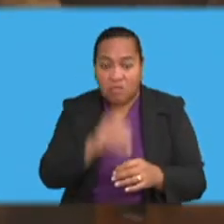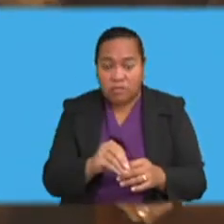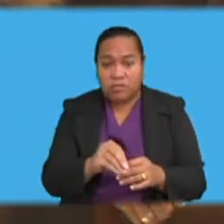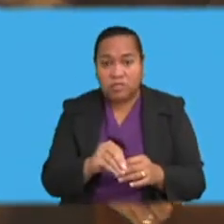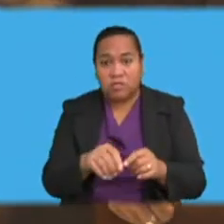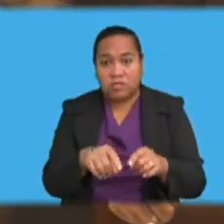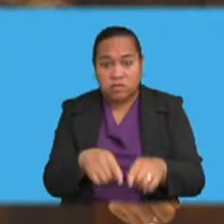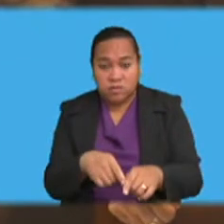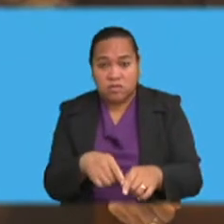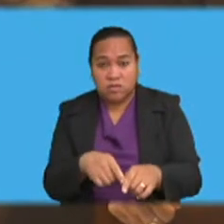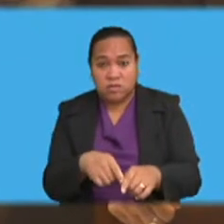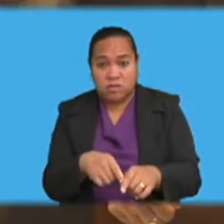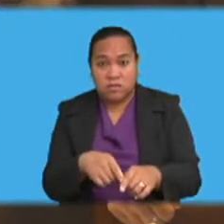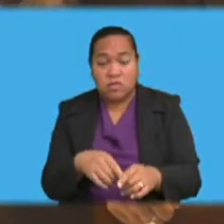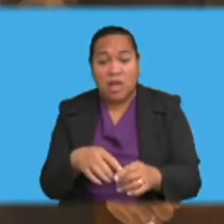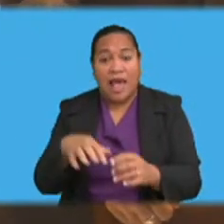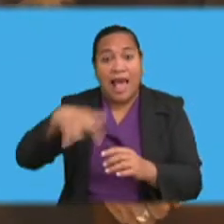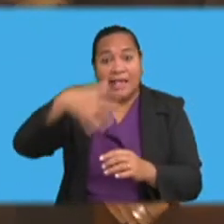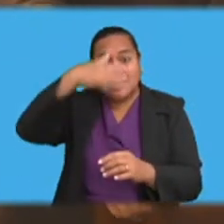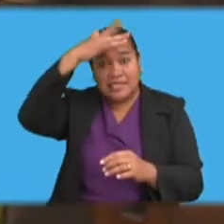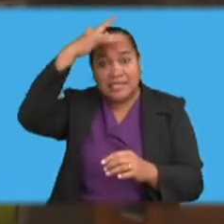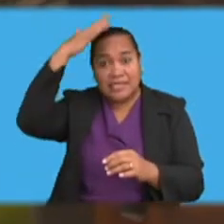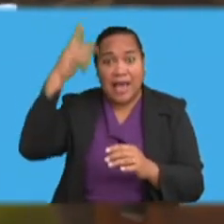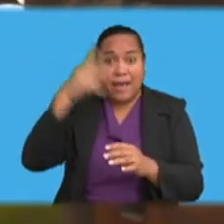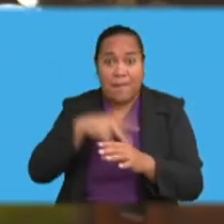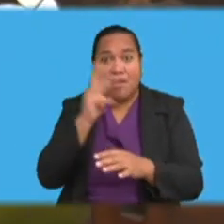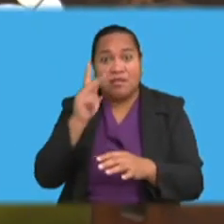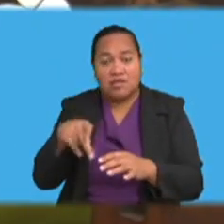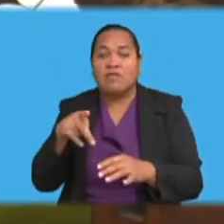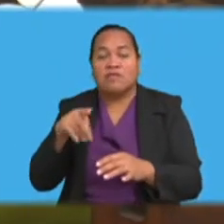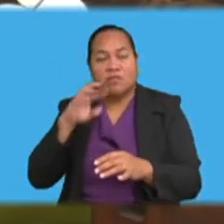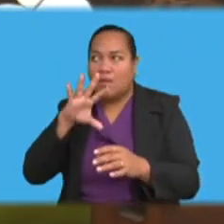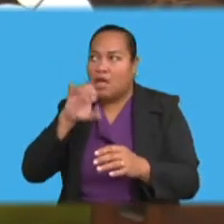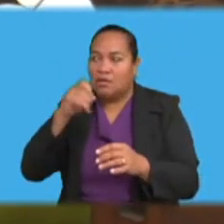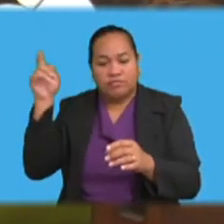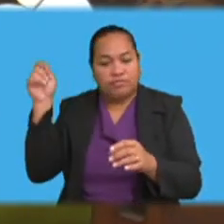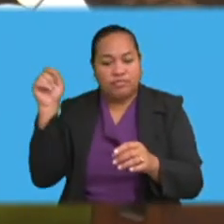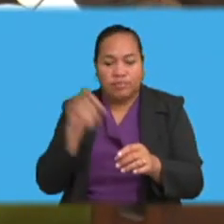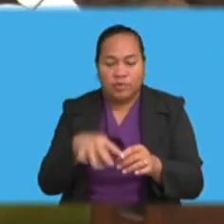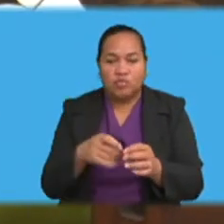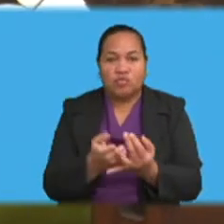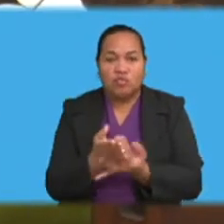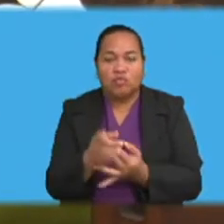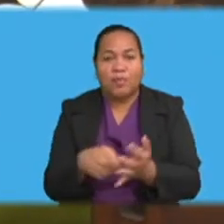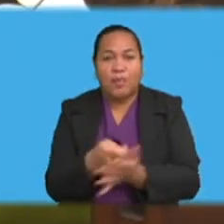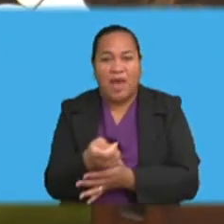I should say switched off, Sky Pacific will also be shown on the Aiyaz-Sayed platform as a paid TV service.